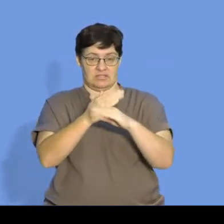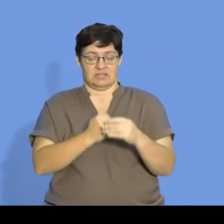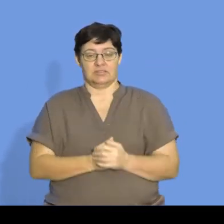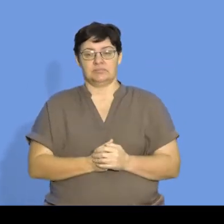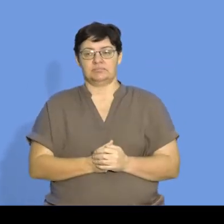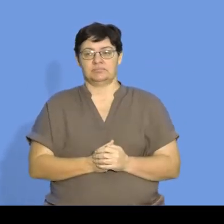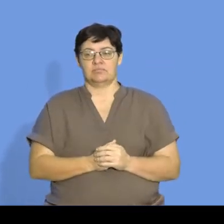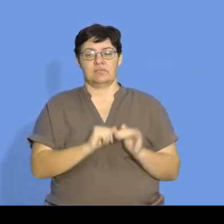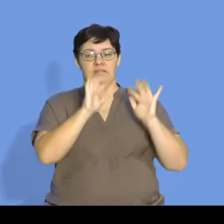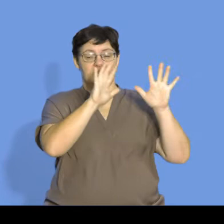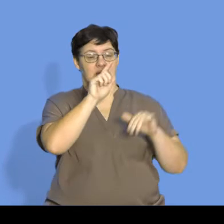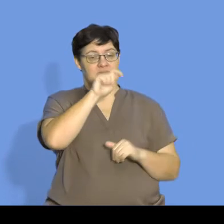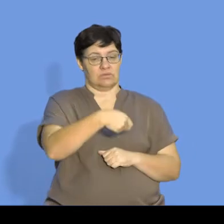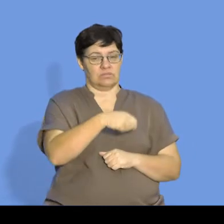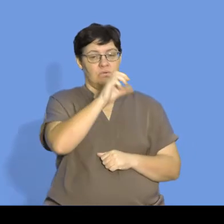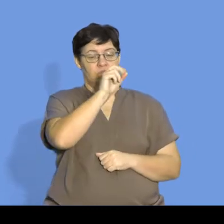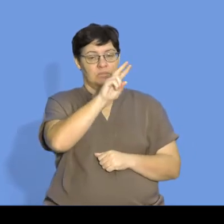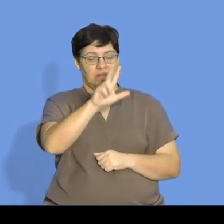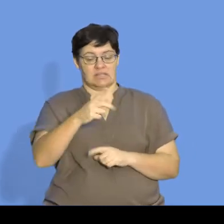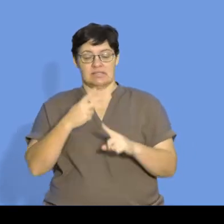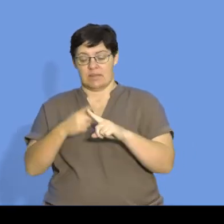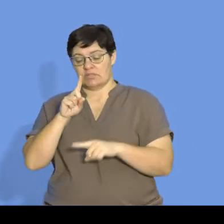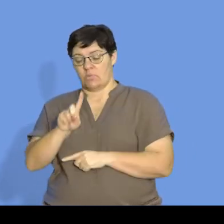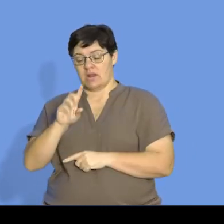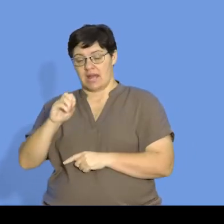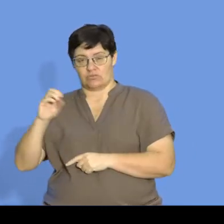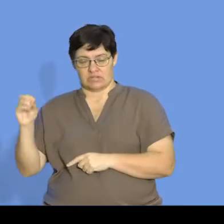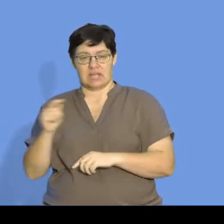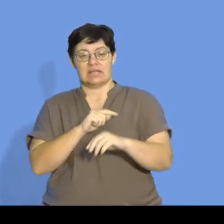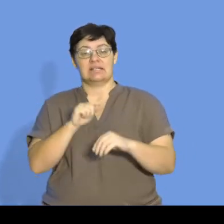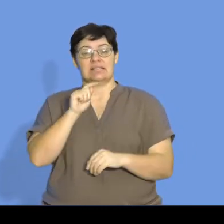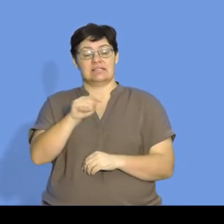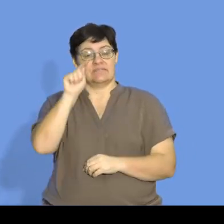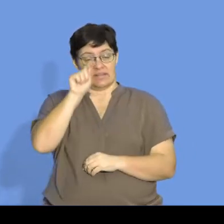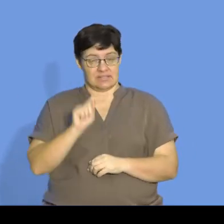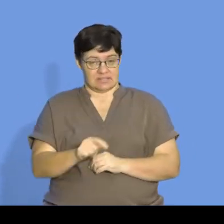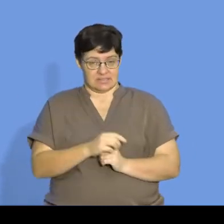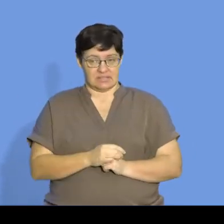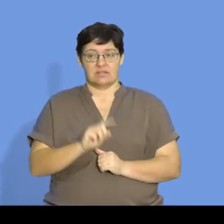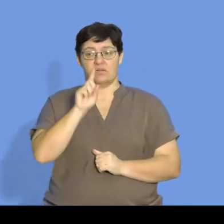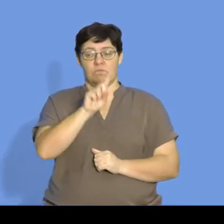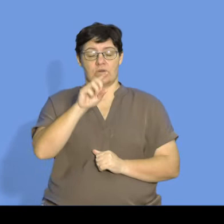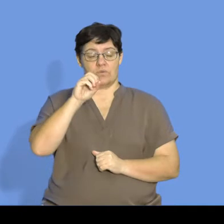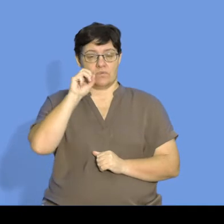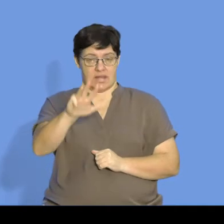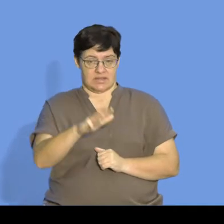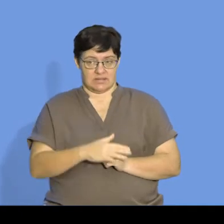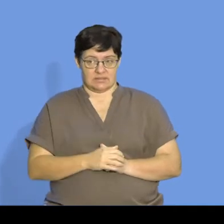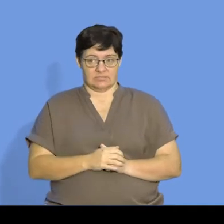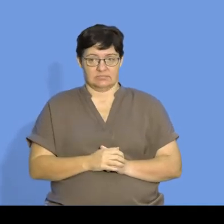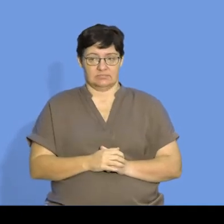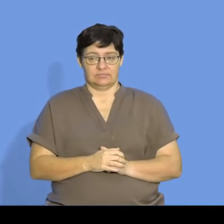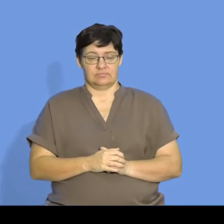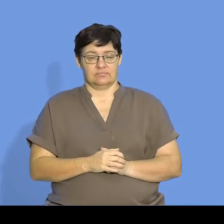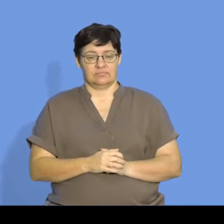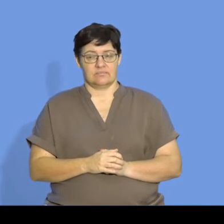take 10,028 times 100 divided by your 109. Let's do